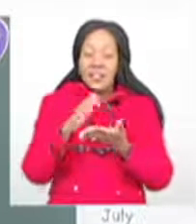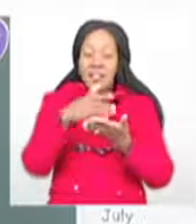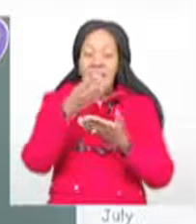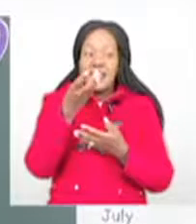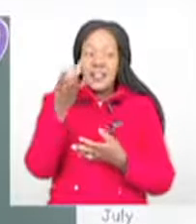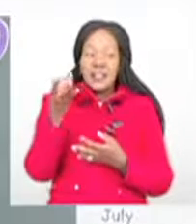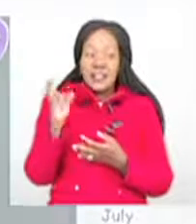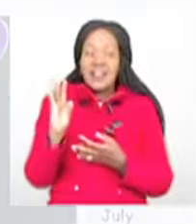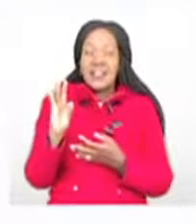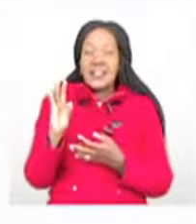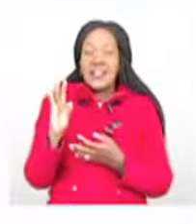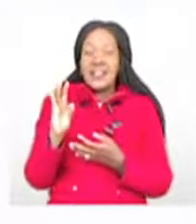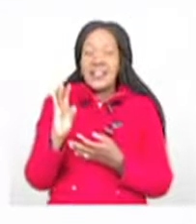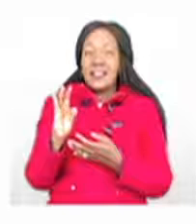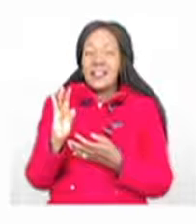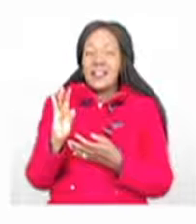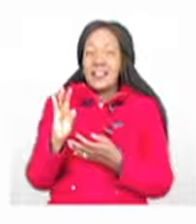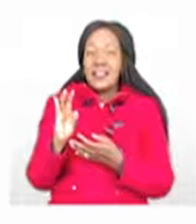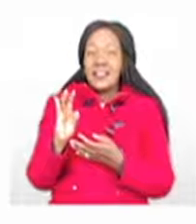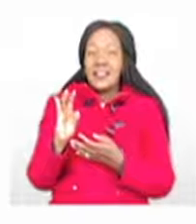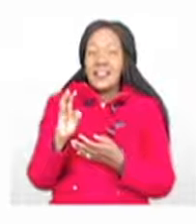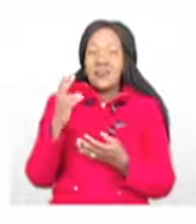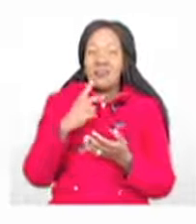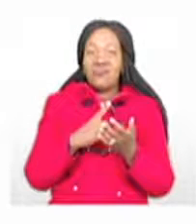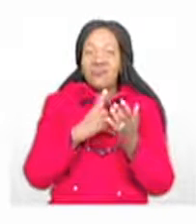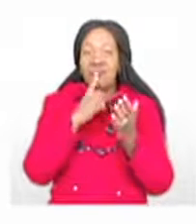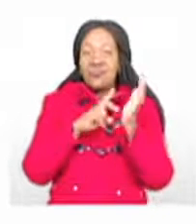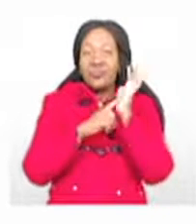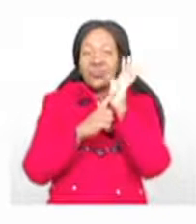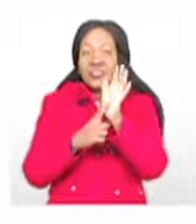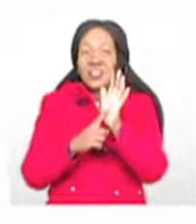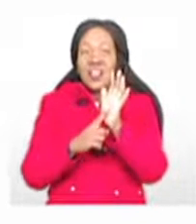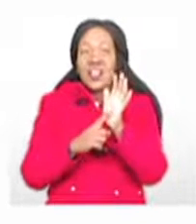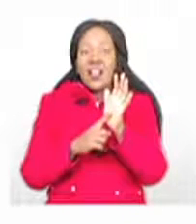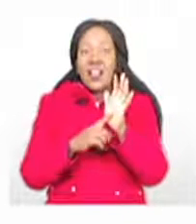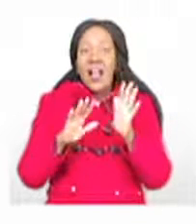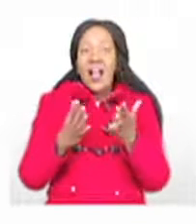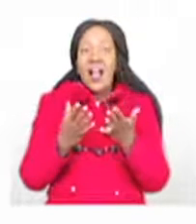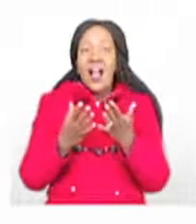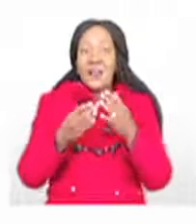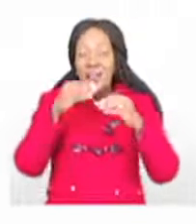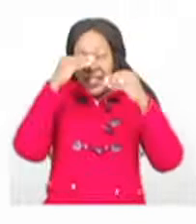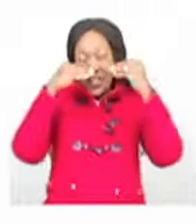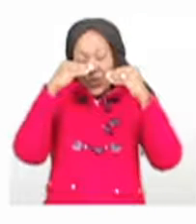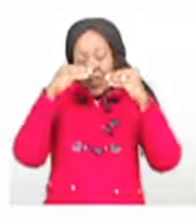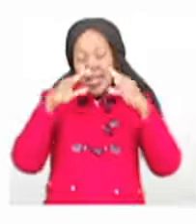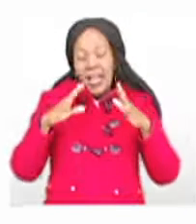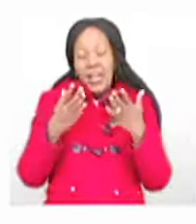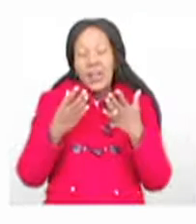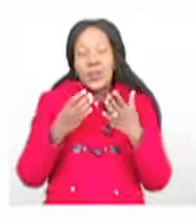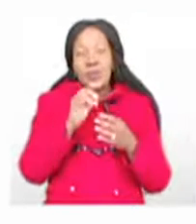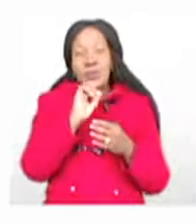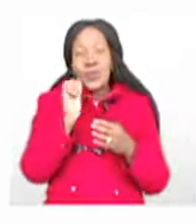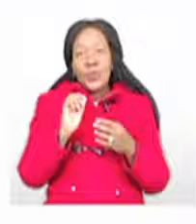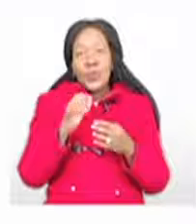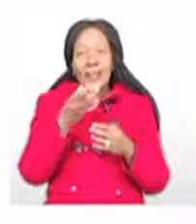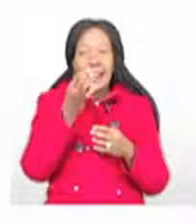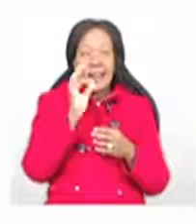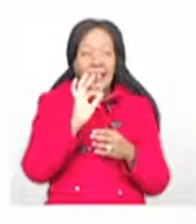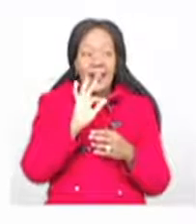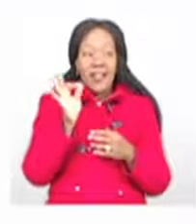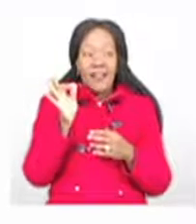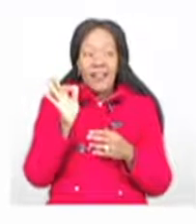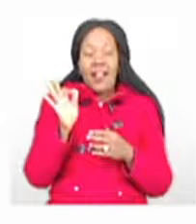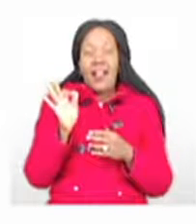our booklet, it shows that we need to learn how to write letter F. Do